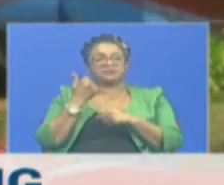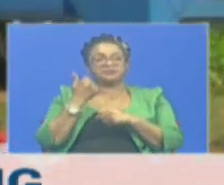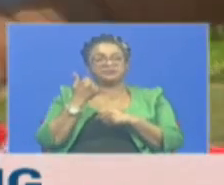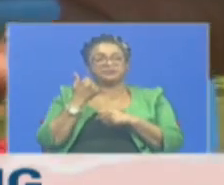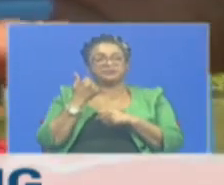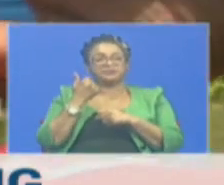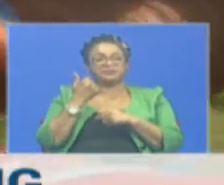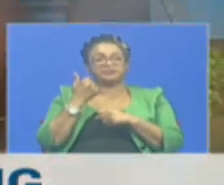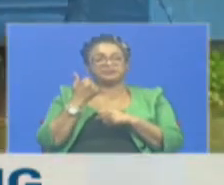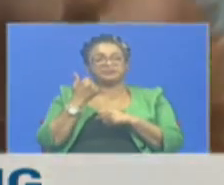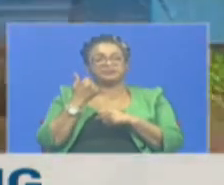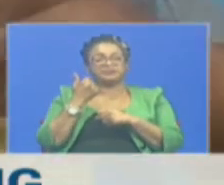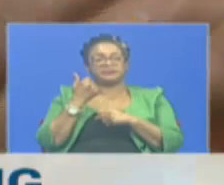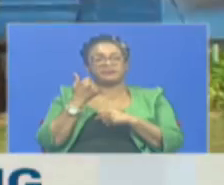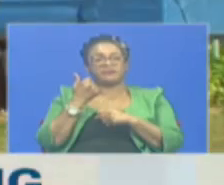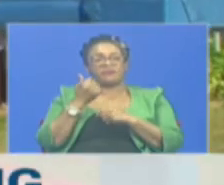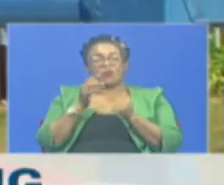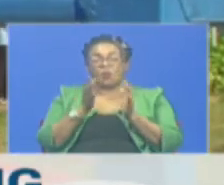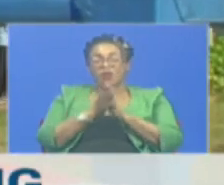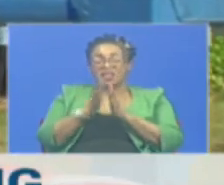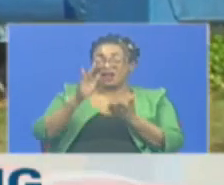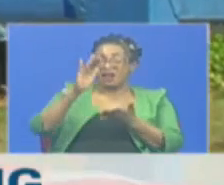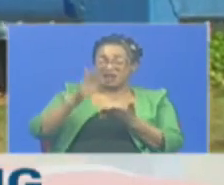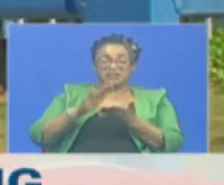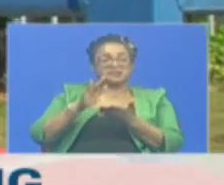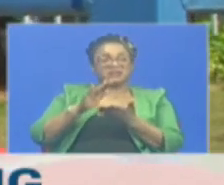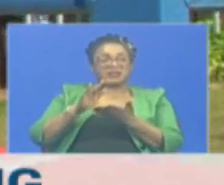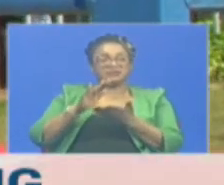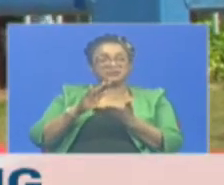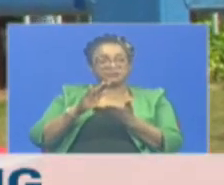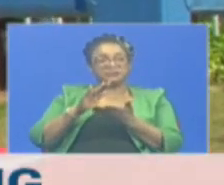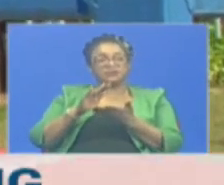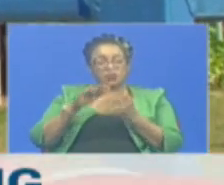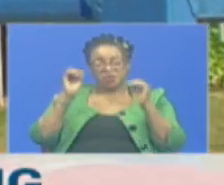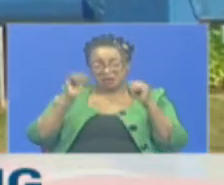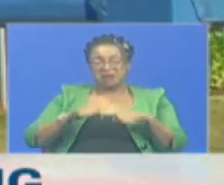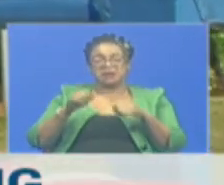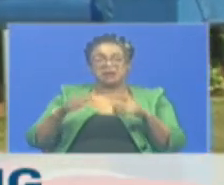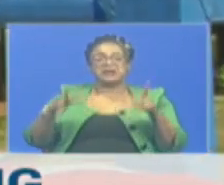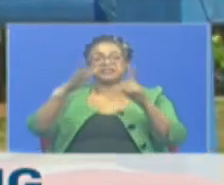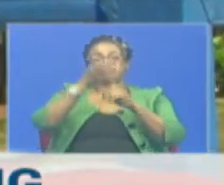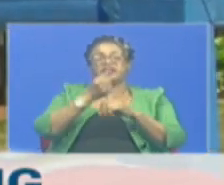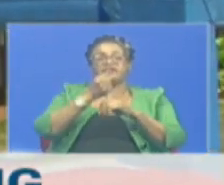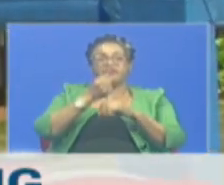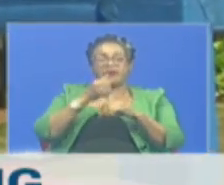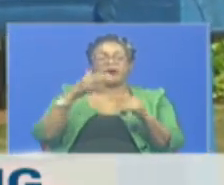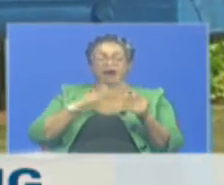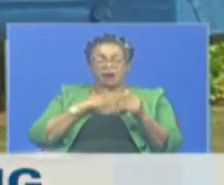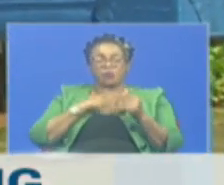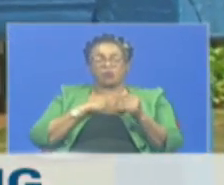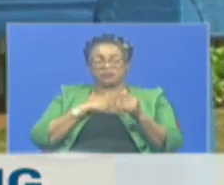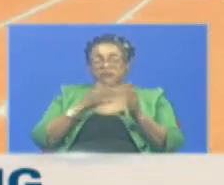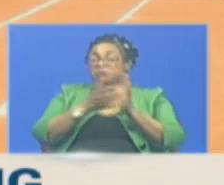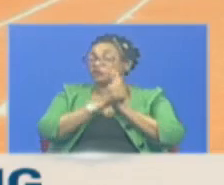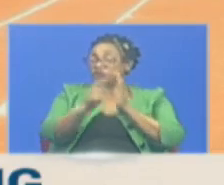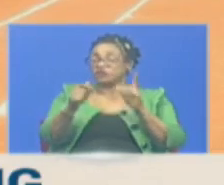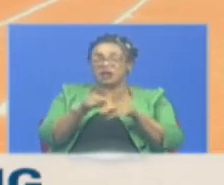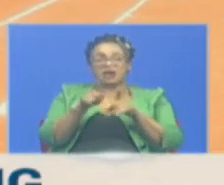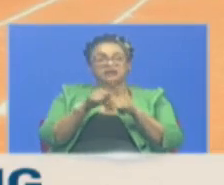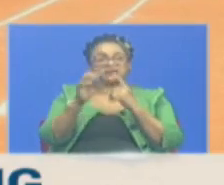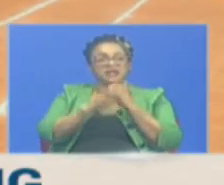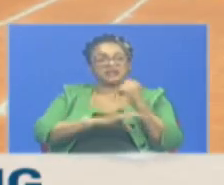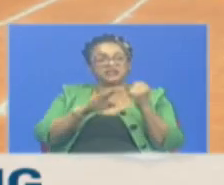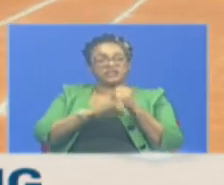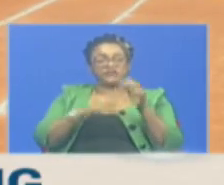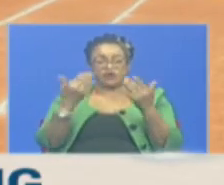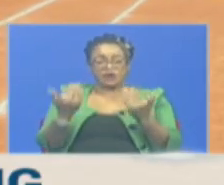With less breaks, I think we're able to achieve our potential as a country. However, for now, the